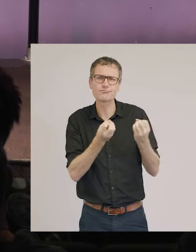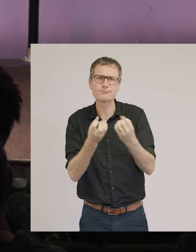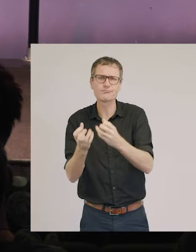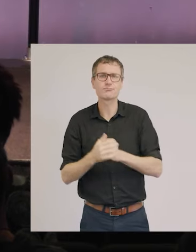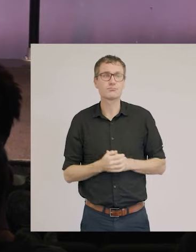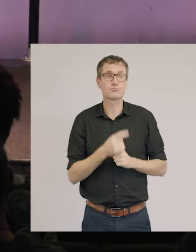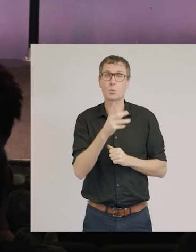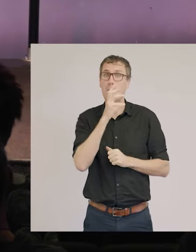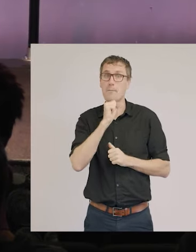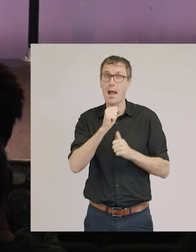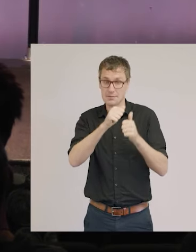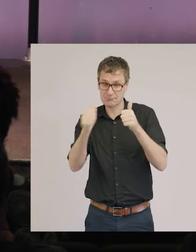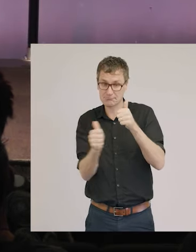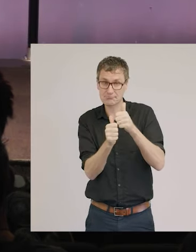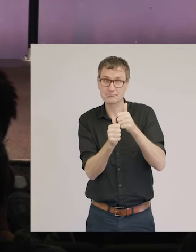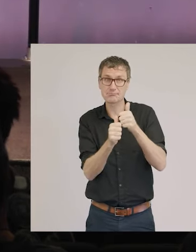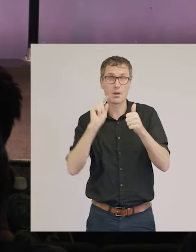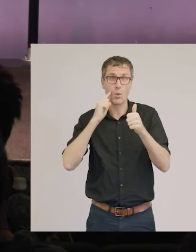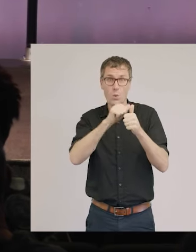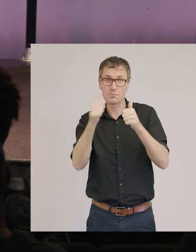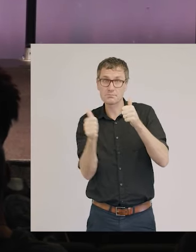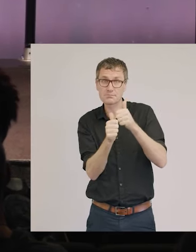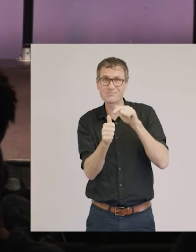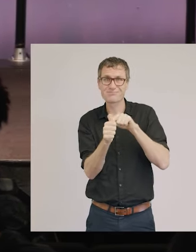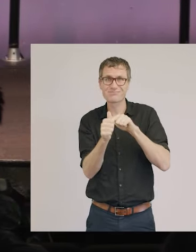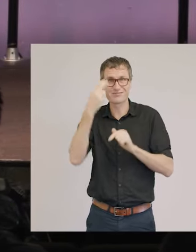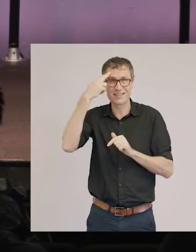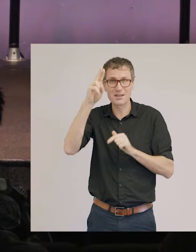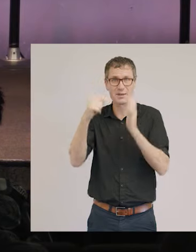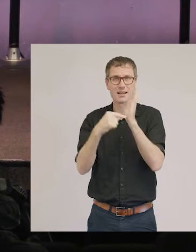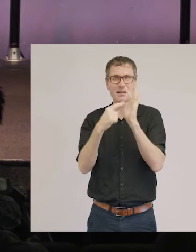of his main proteges was a young man called Timothy, and